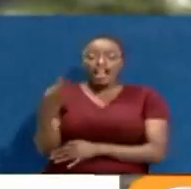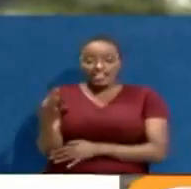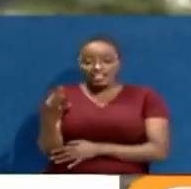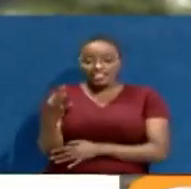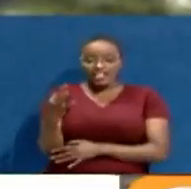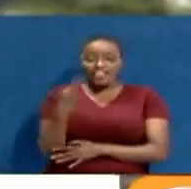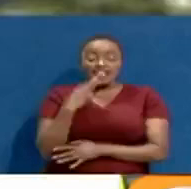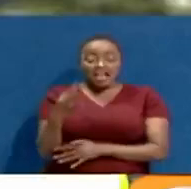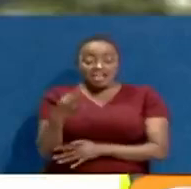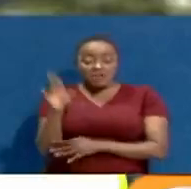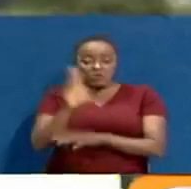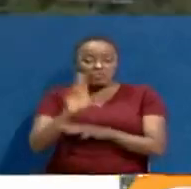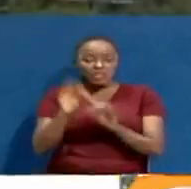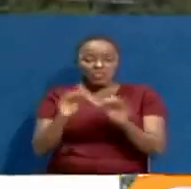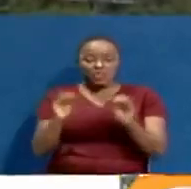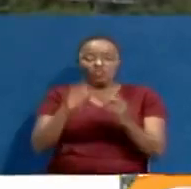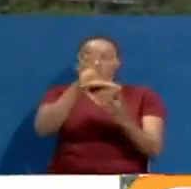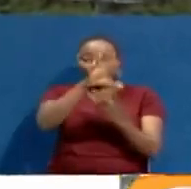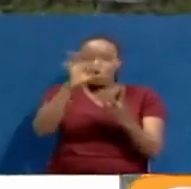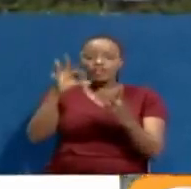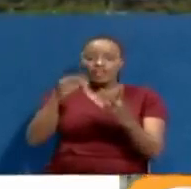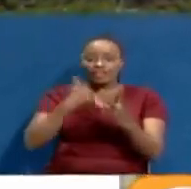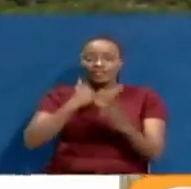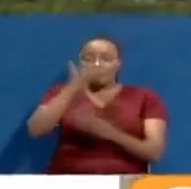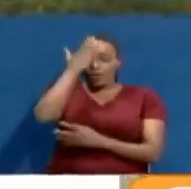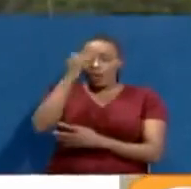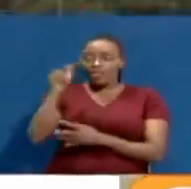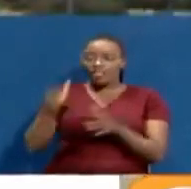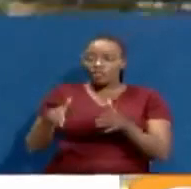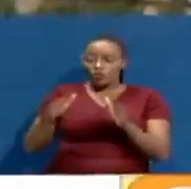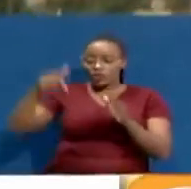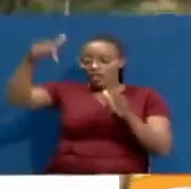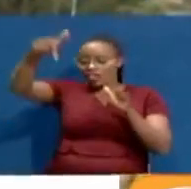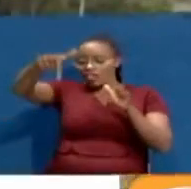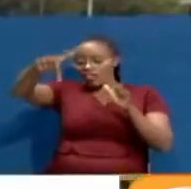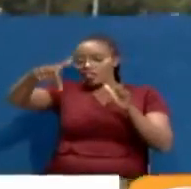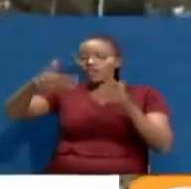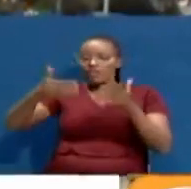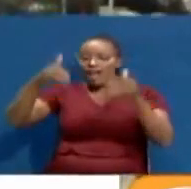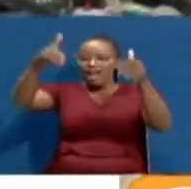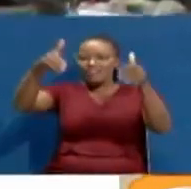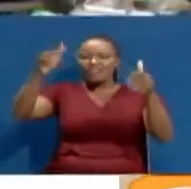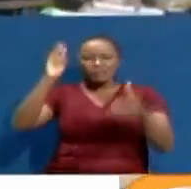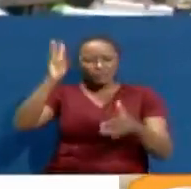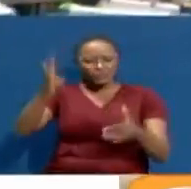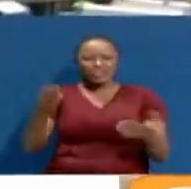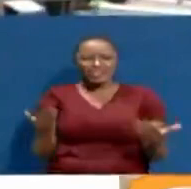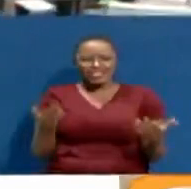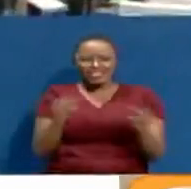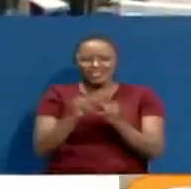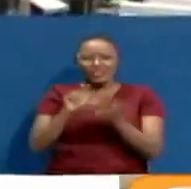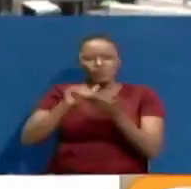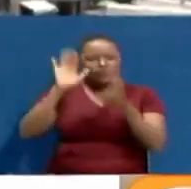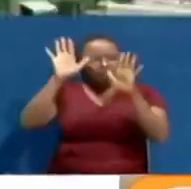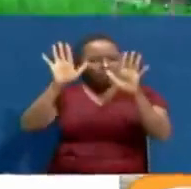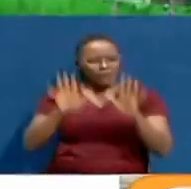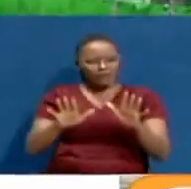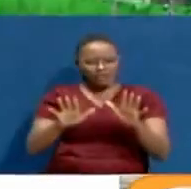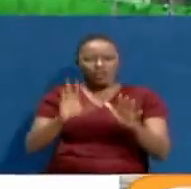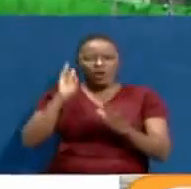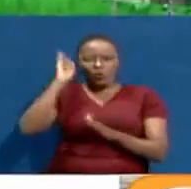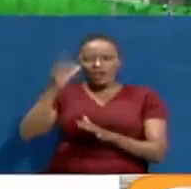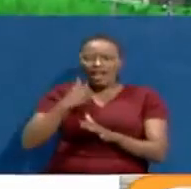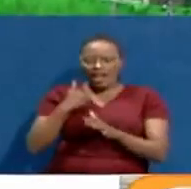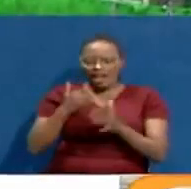bob, they have an alternative because this road down here will still be available. Even more important, we have